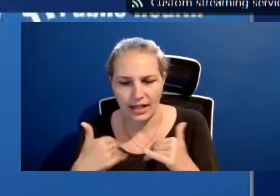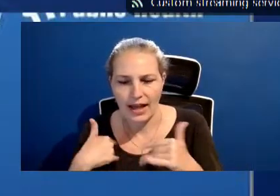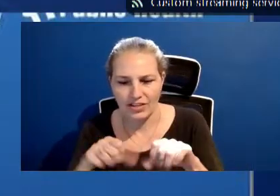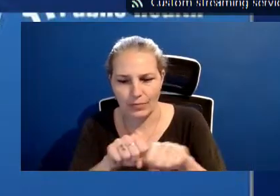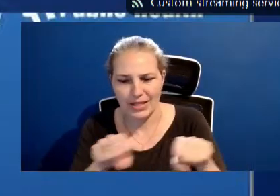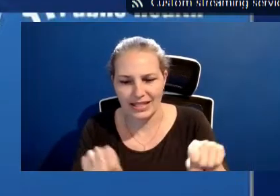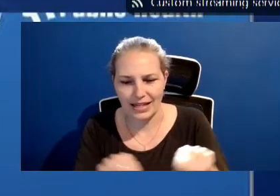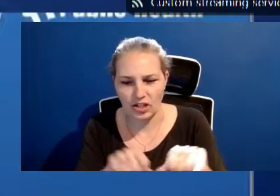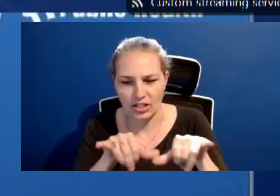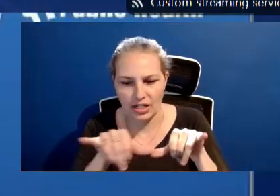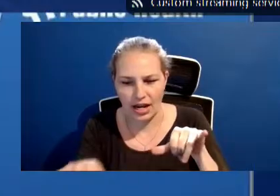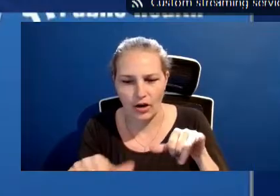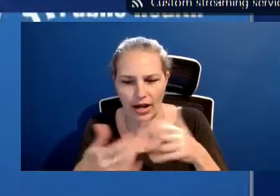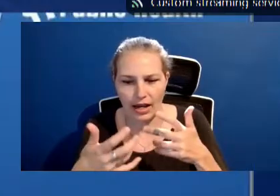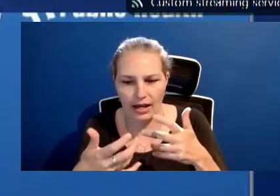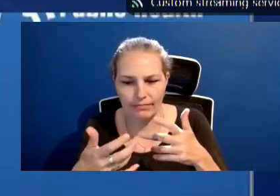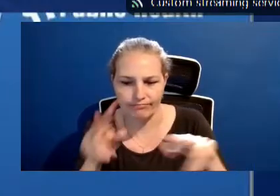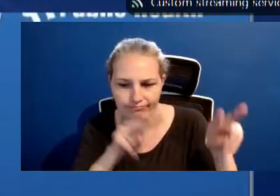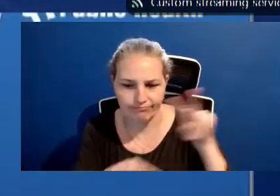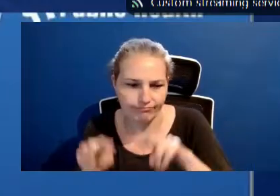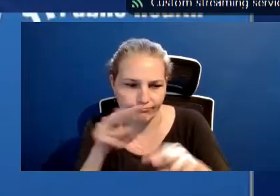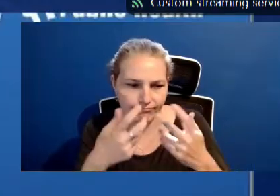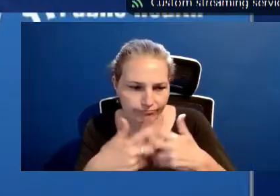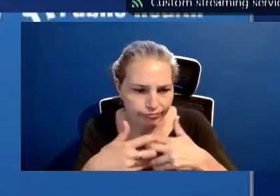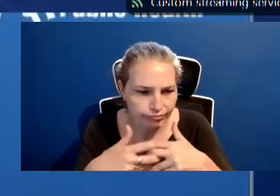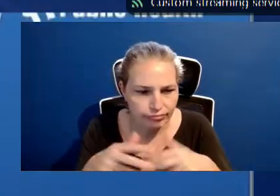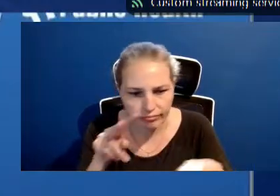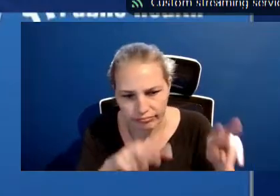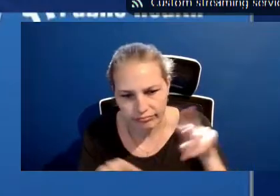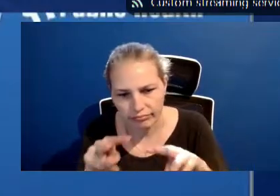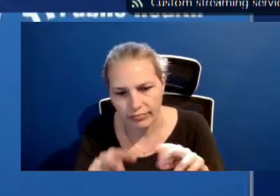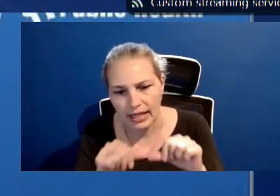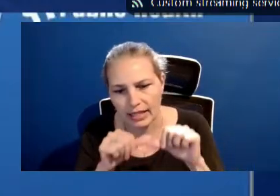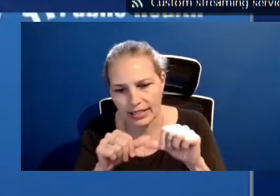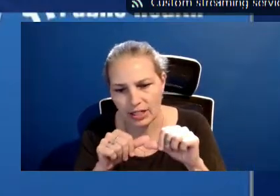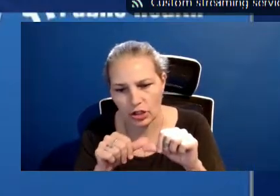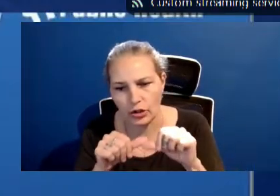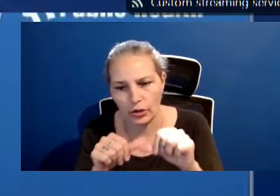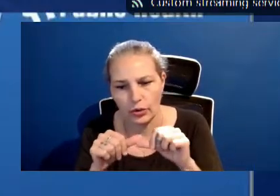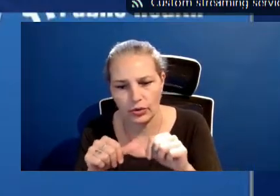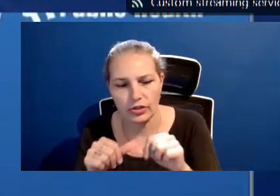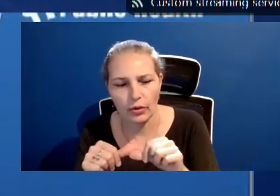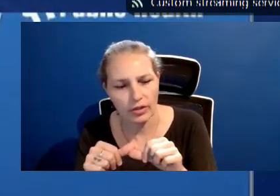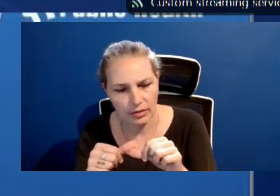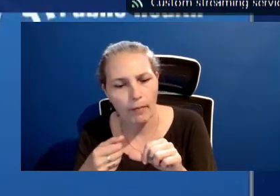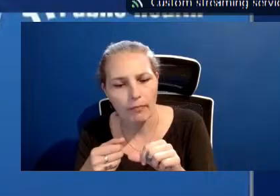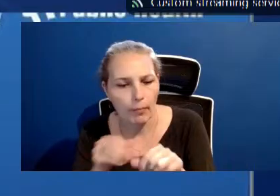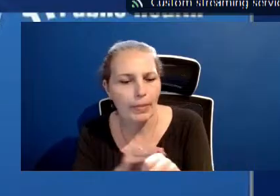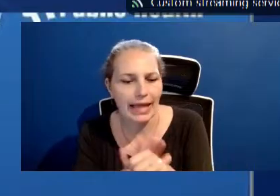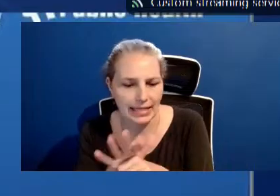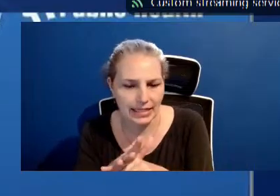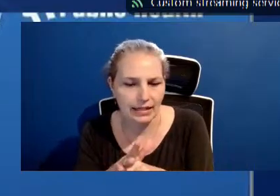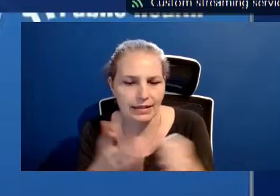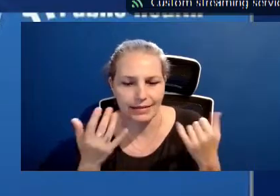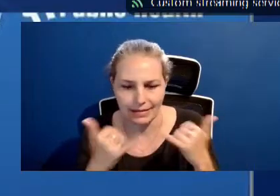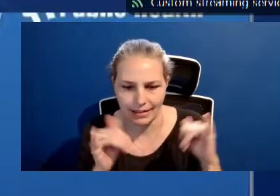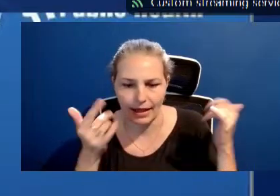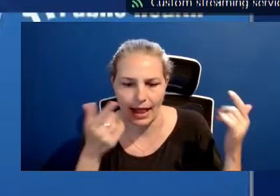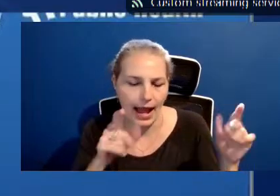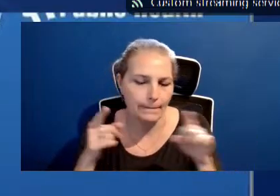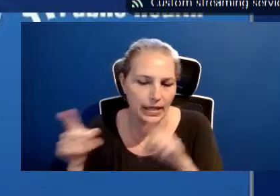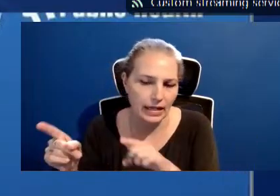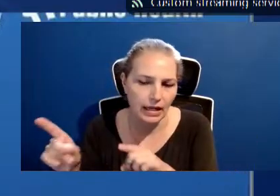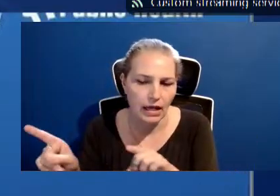significant number of monitoring activities still going on. We'll take a second also to point people to the